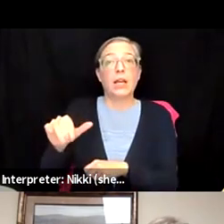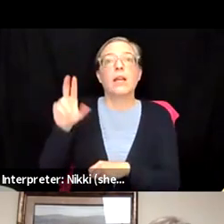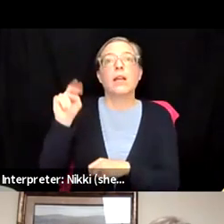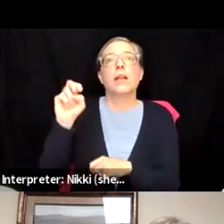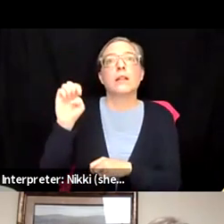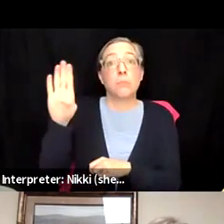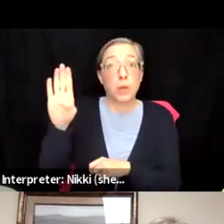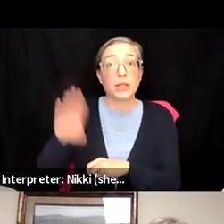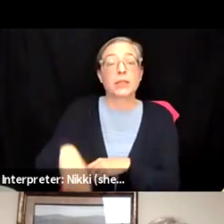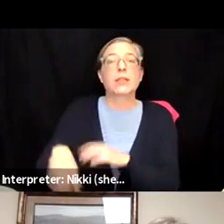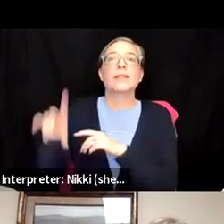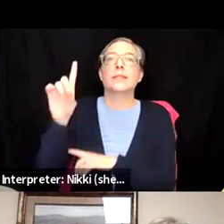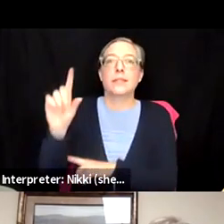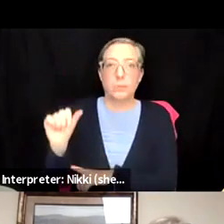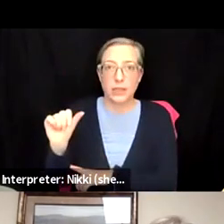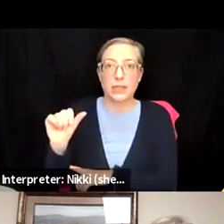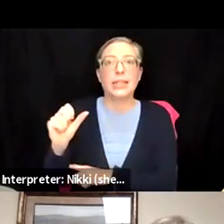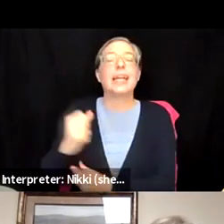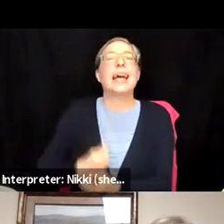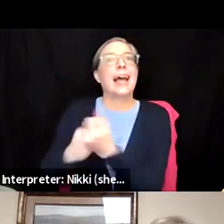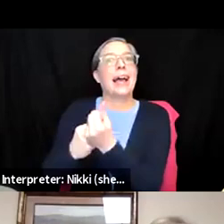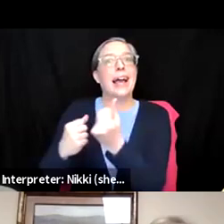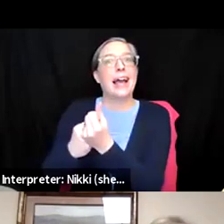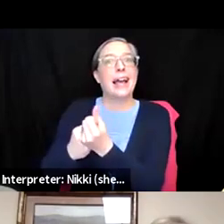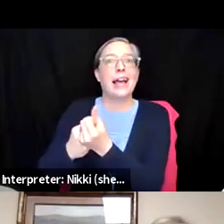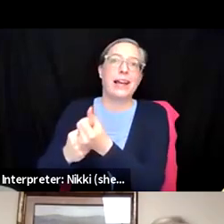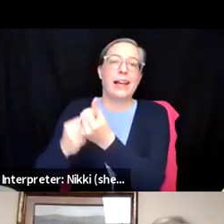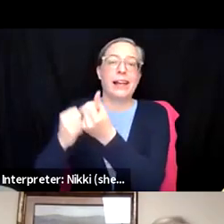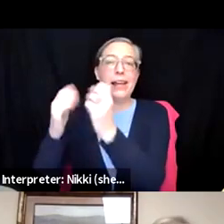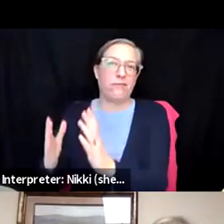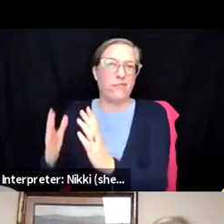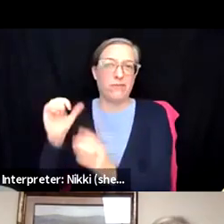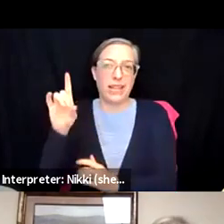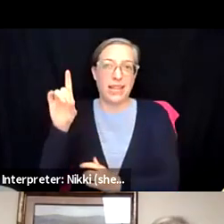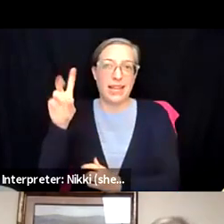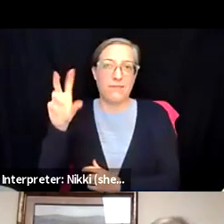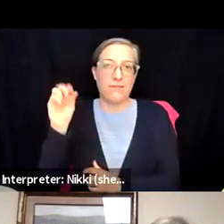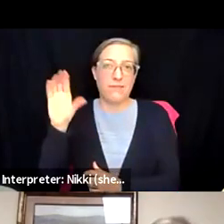Advocates. It's a group that includes representatives